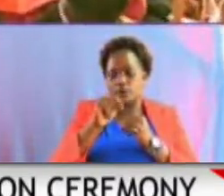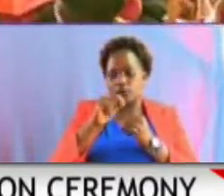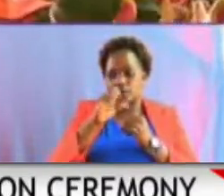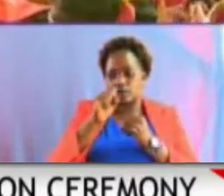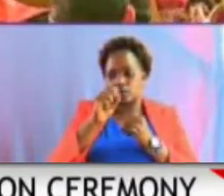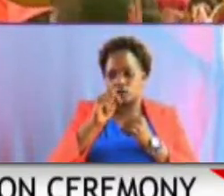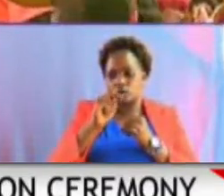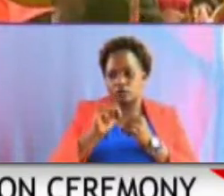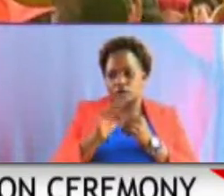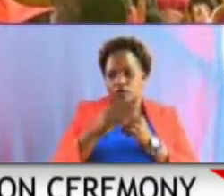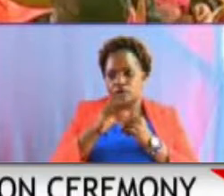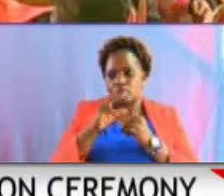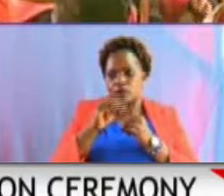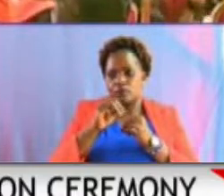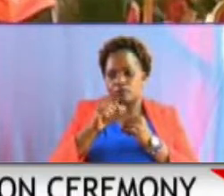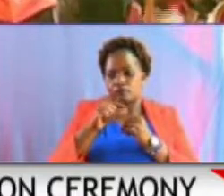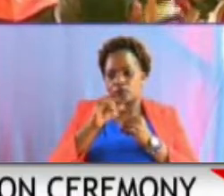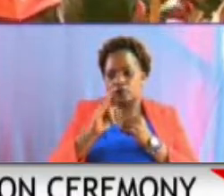Mwangi.